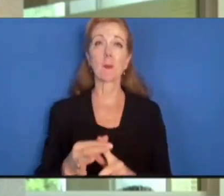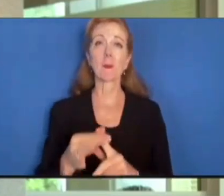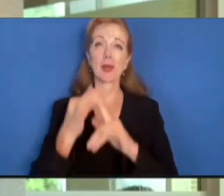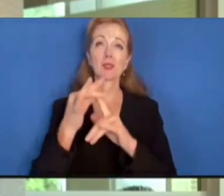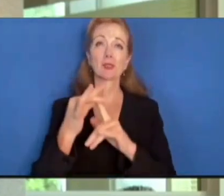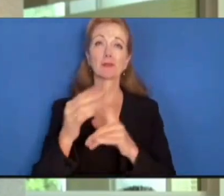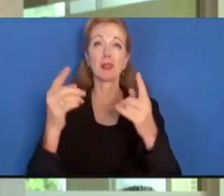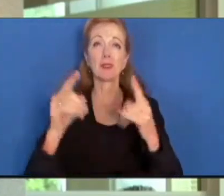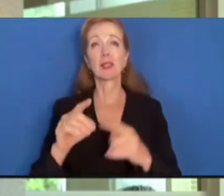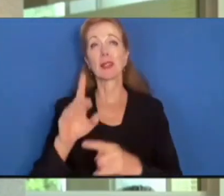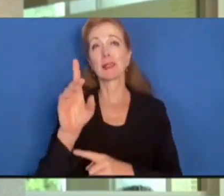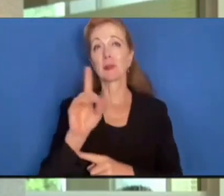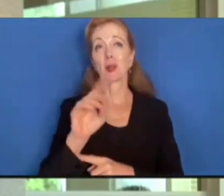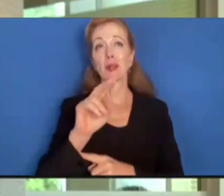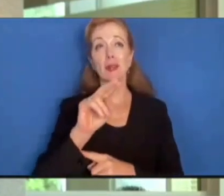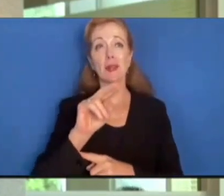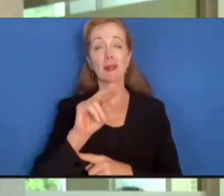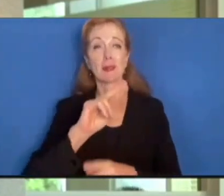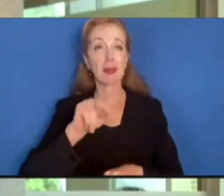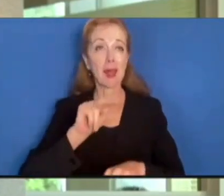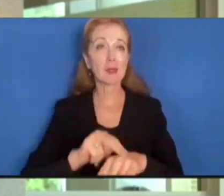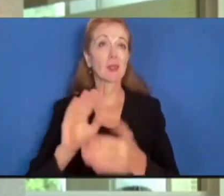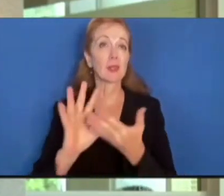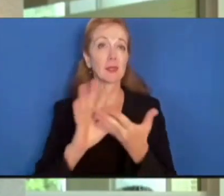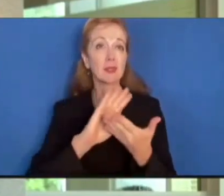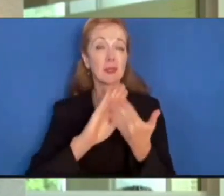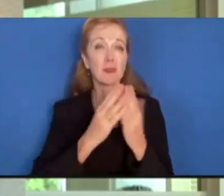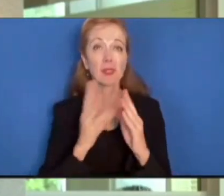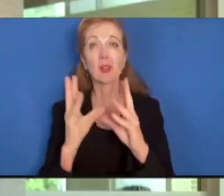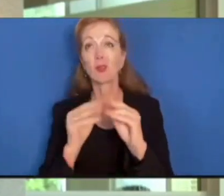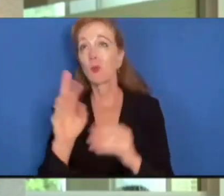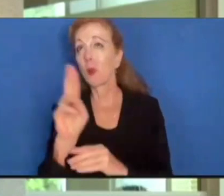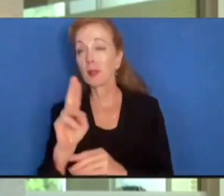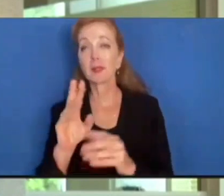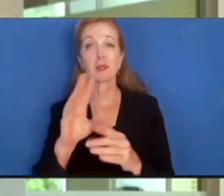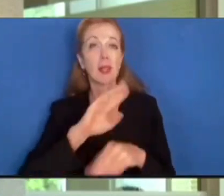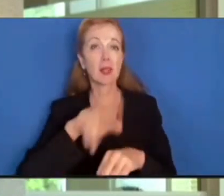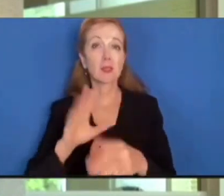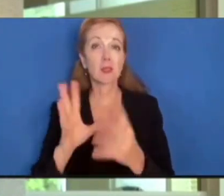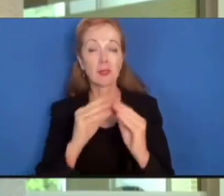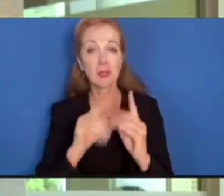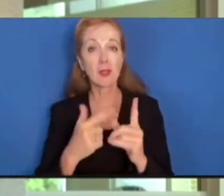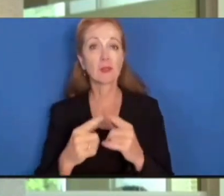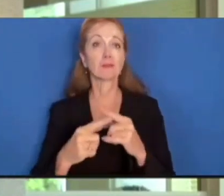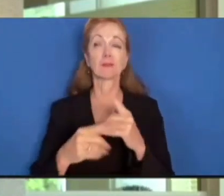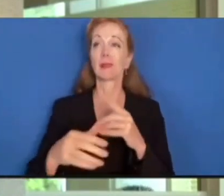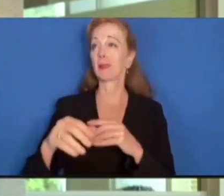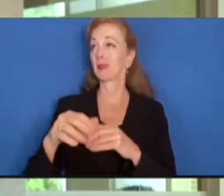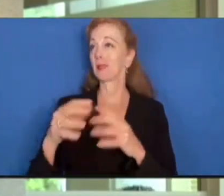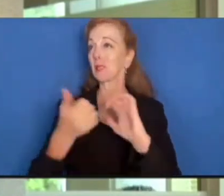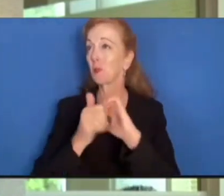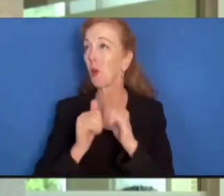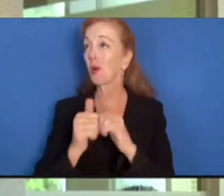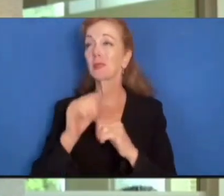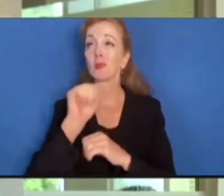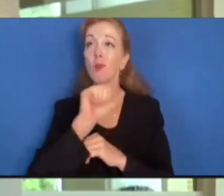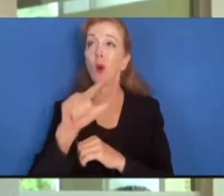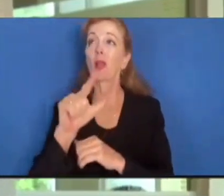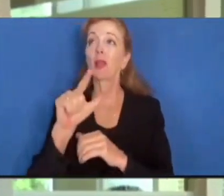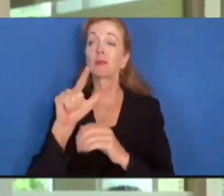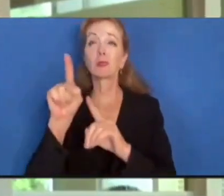the Republican National Convention, the All-Star Game, the events related to those bigger events, our preparation and